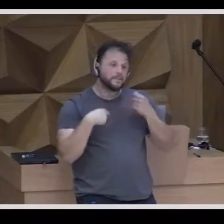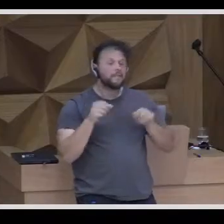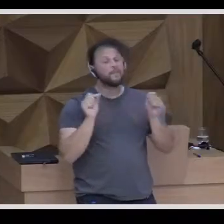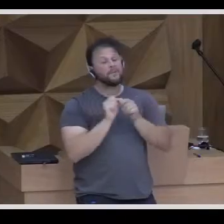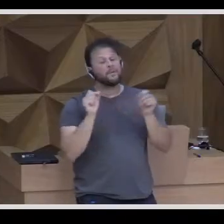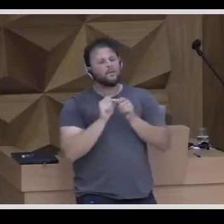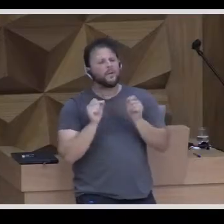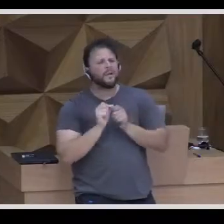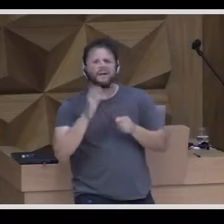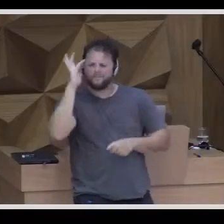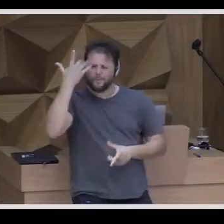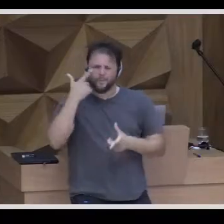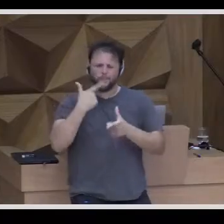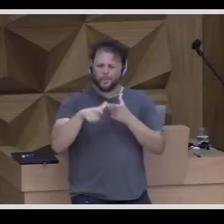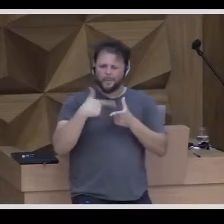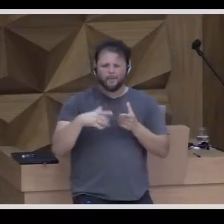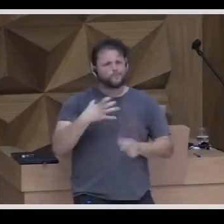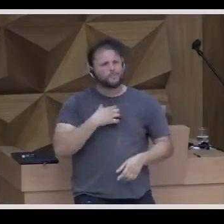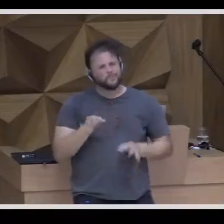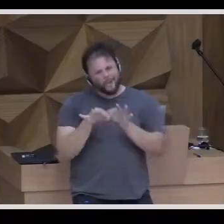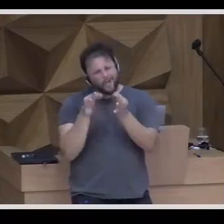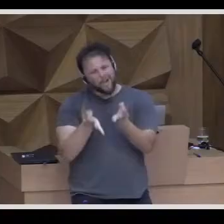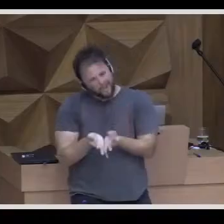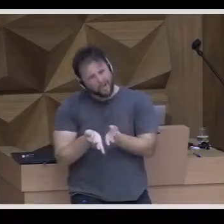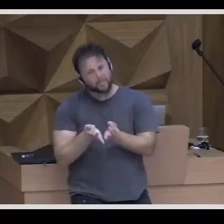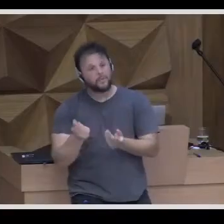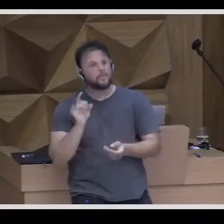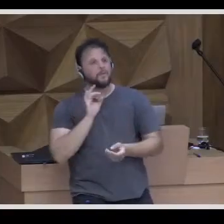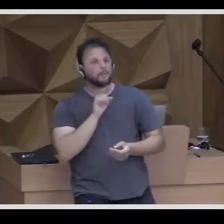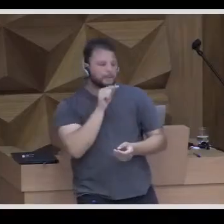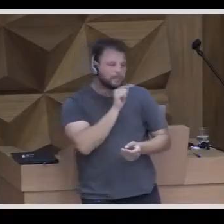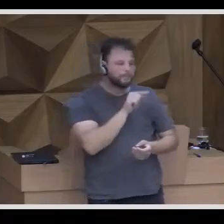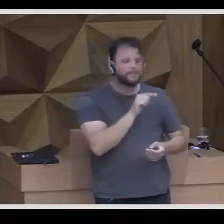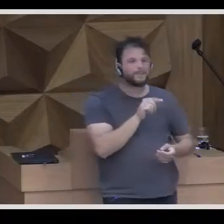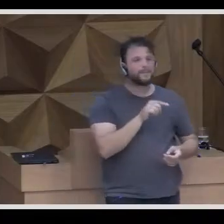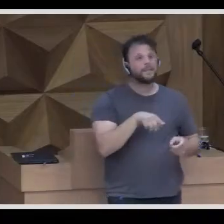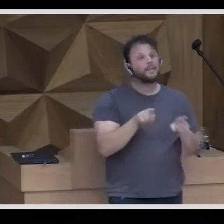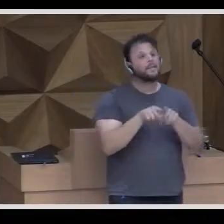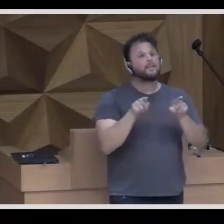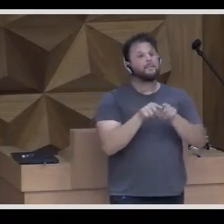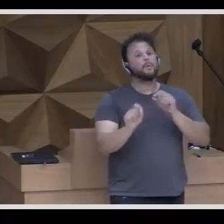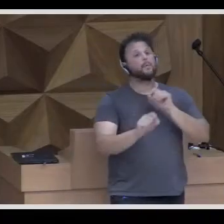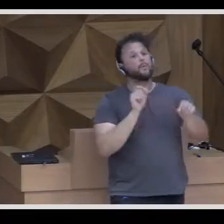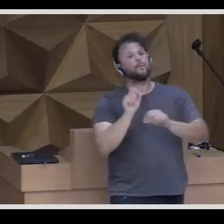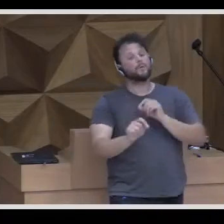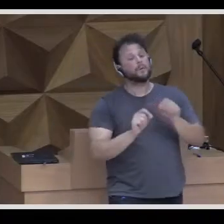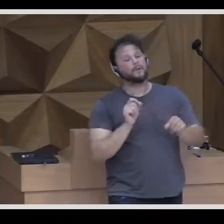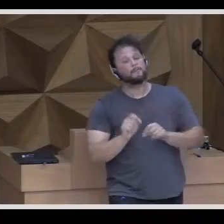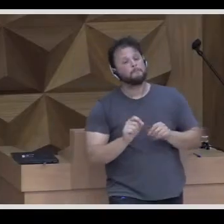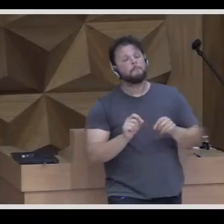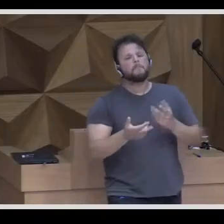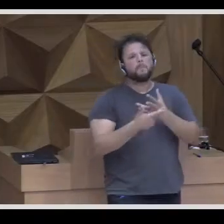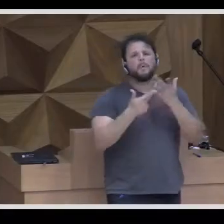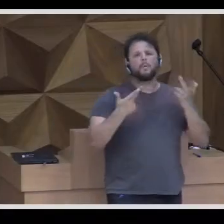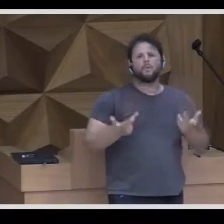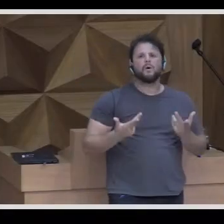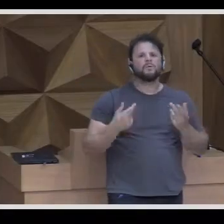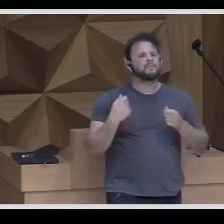meaningful to the people that they're intended for, but are actually affordable and usable by those communities and people as